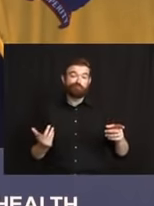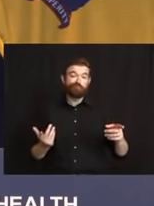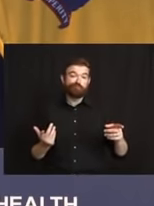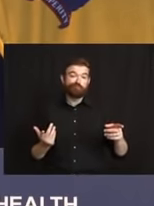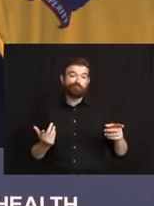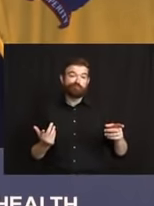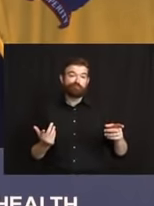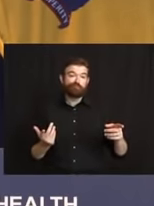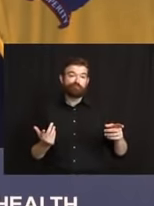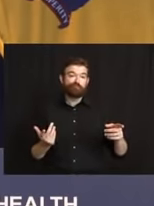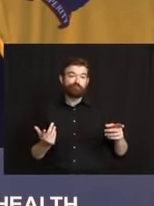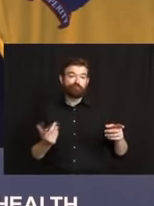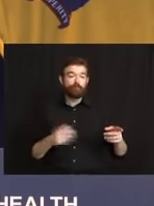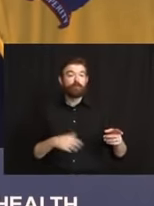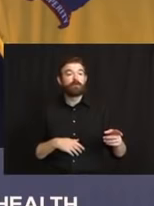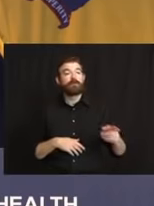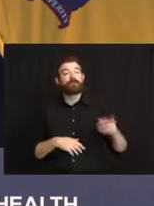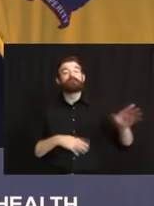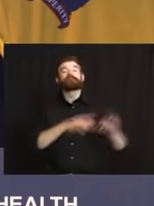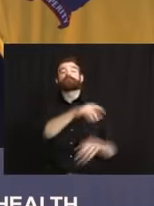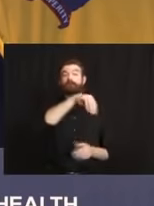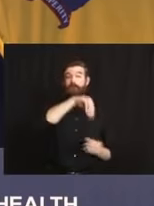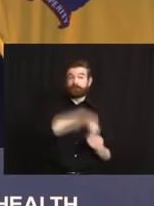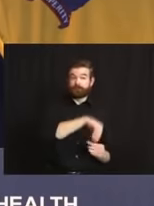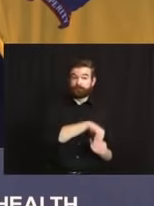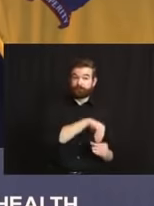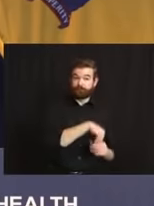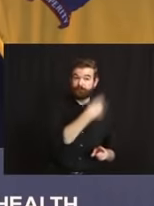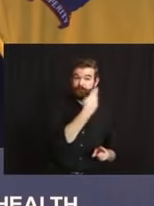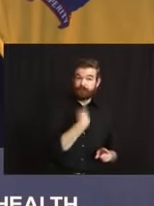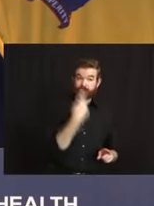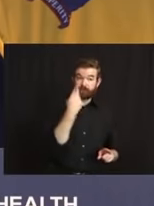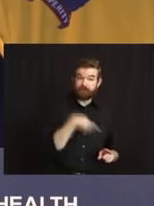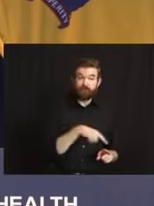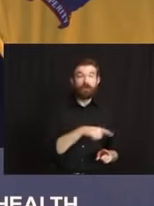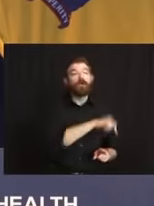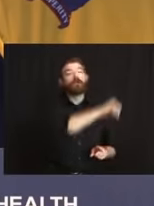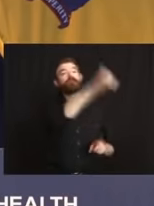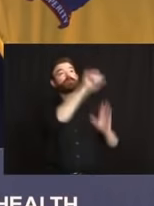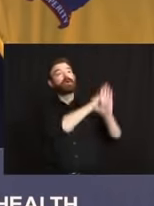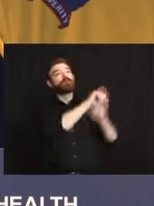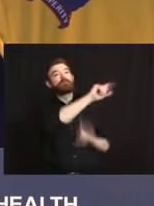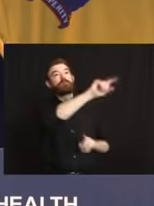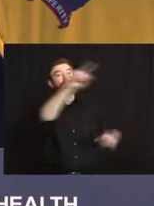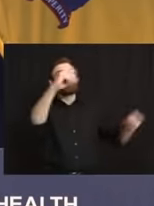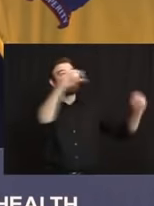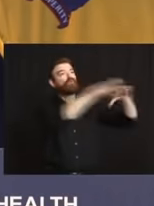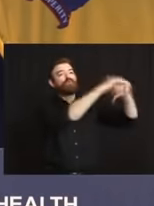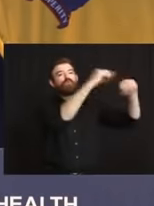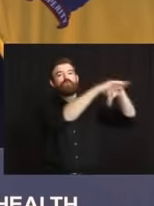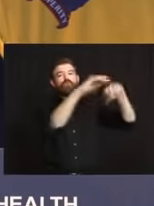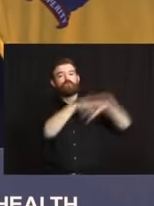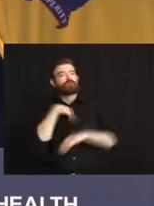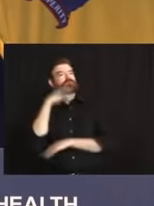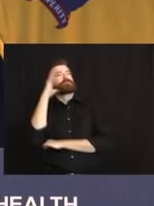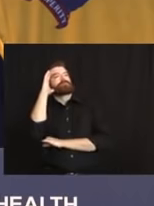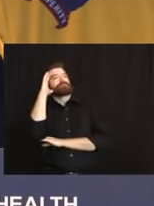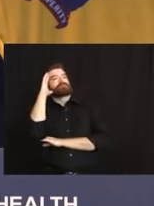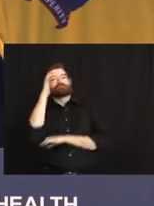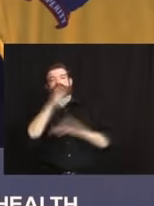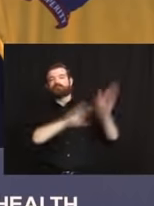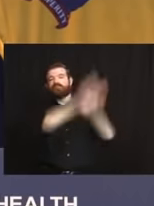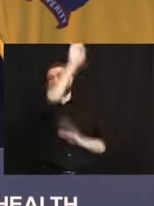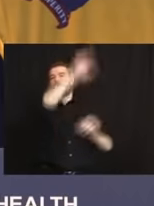elements of indoor dining that we've seen in other states right before our eyes that are really tough.